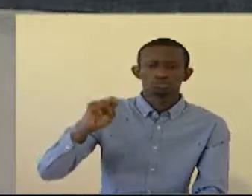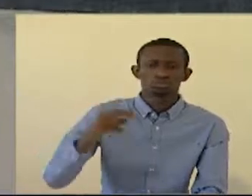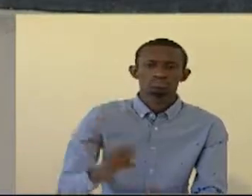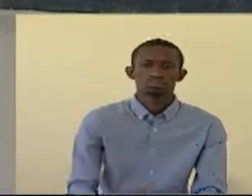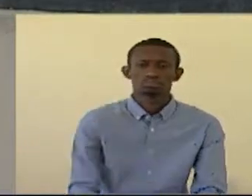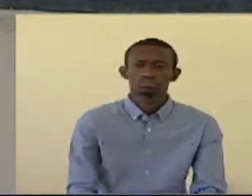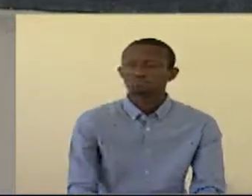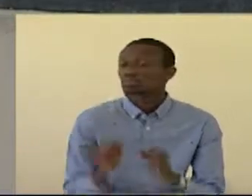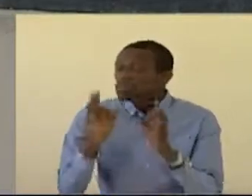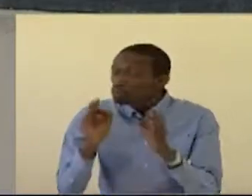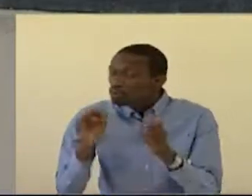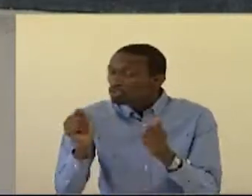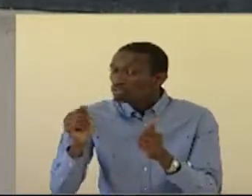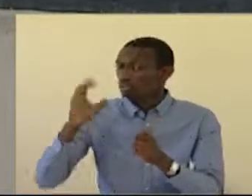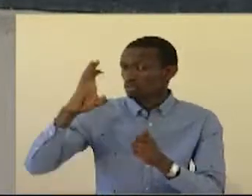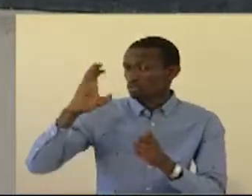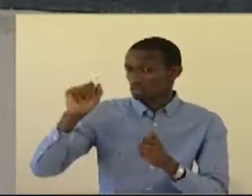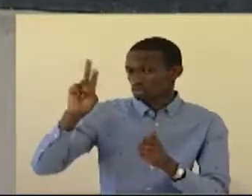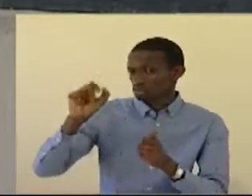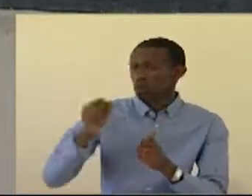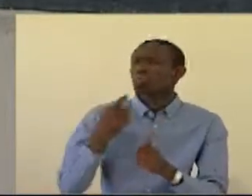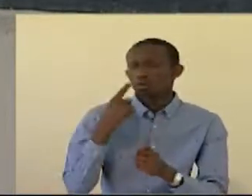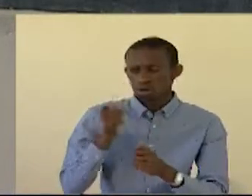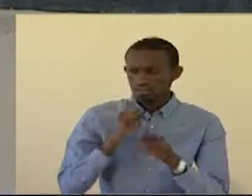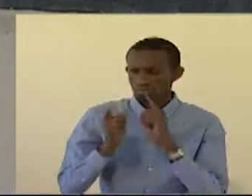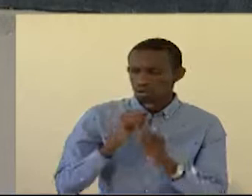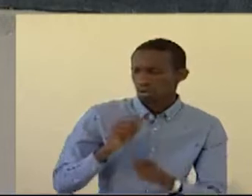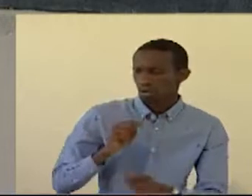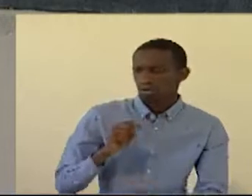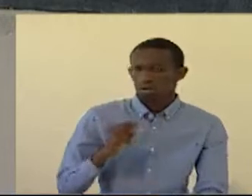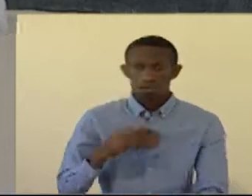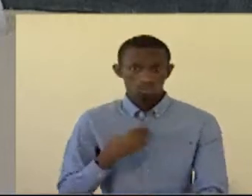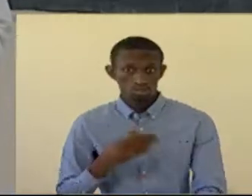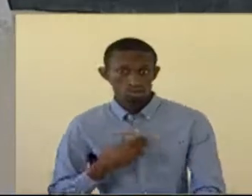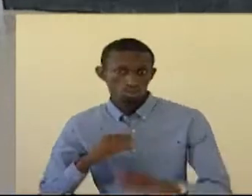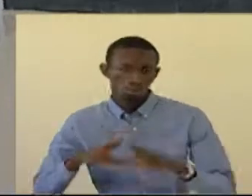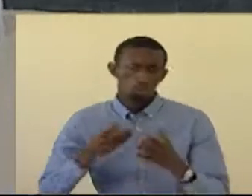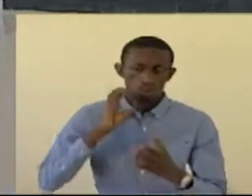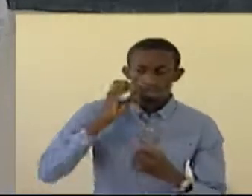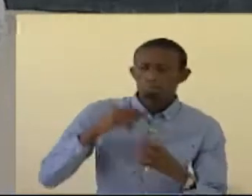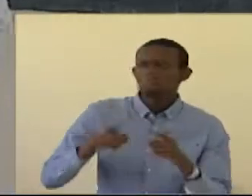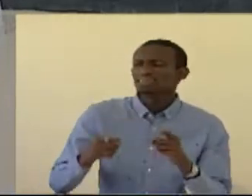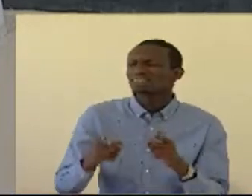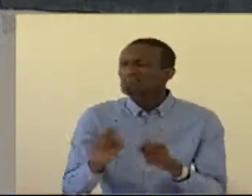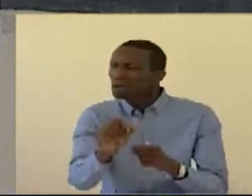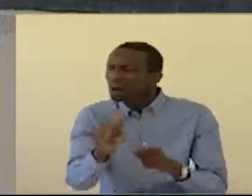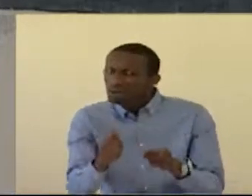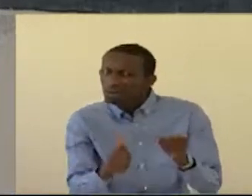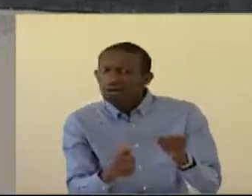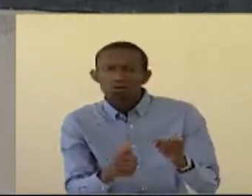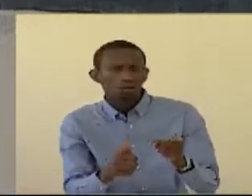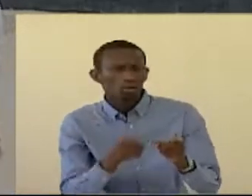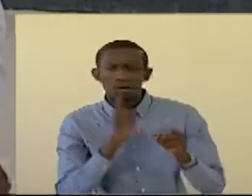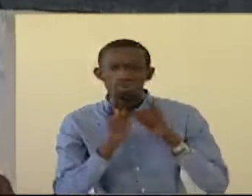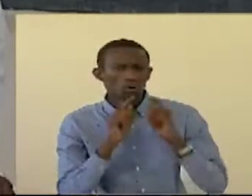get a yellow or orange precipitate, but for other organic substances, you get nothing, no observable